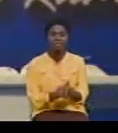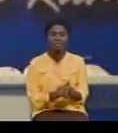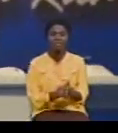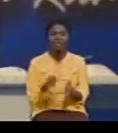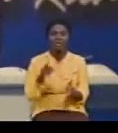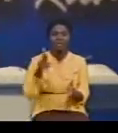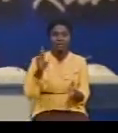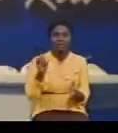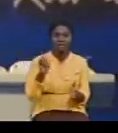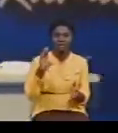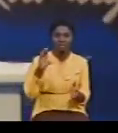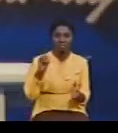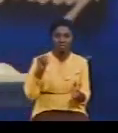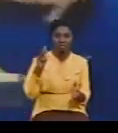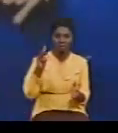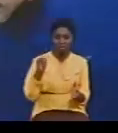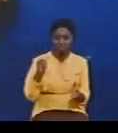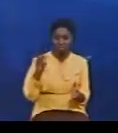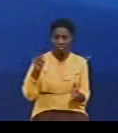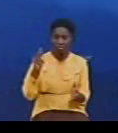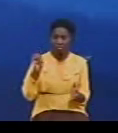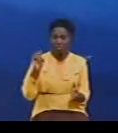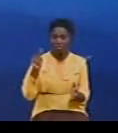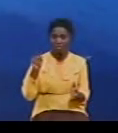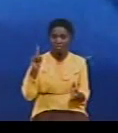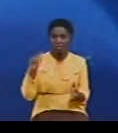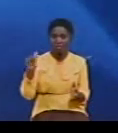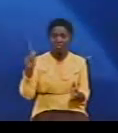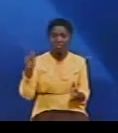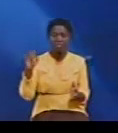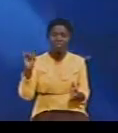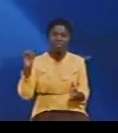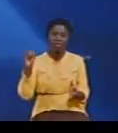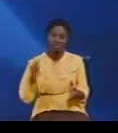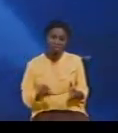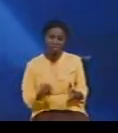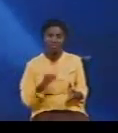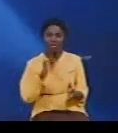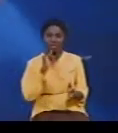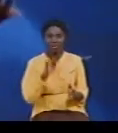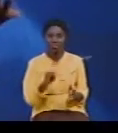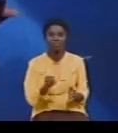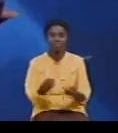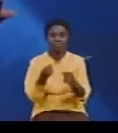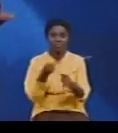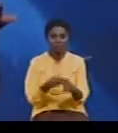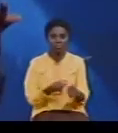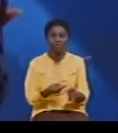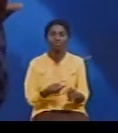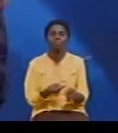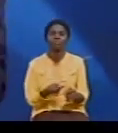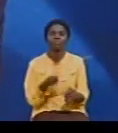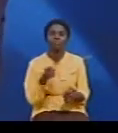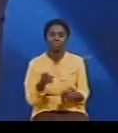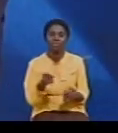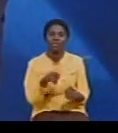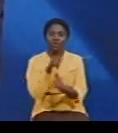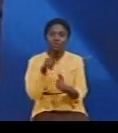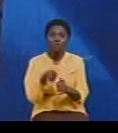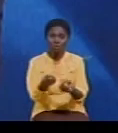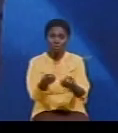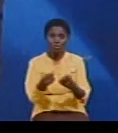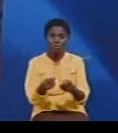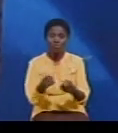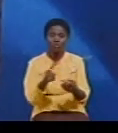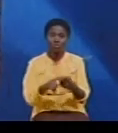The same thing when you come to Emmanuel's kingdom. I can tell you what happens